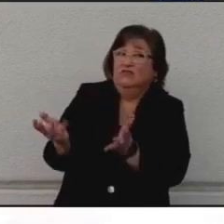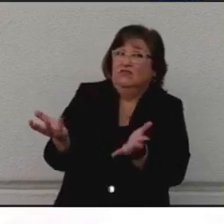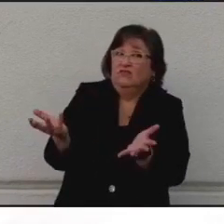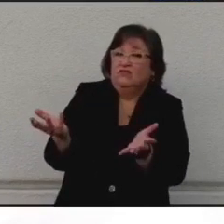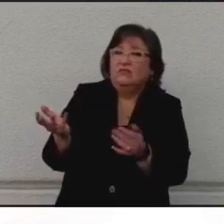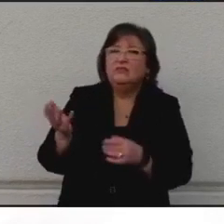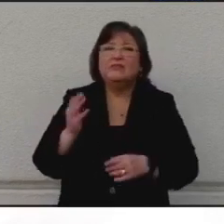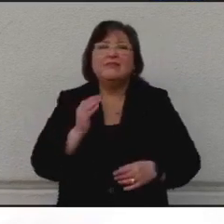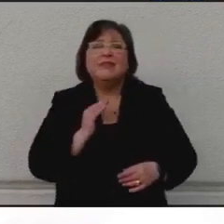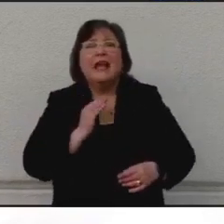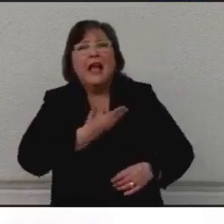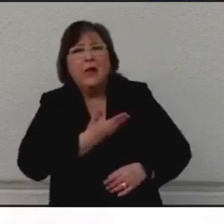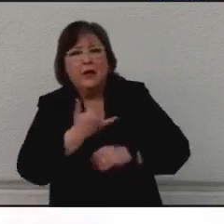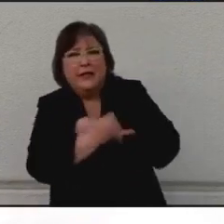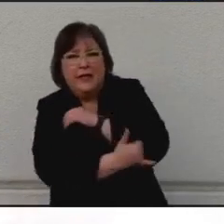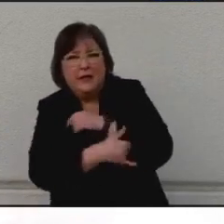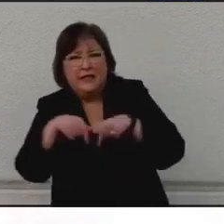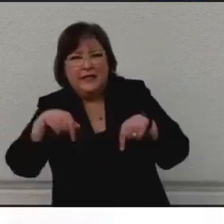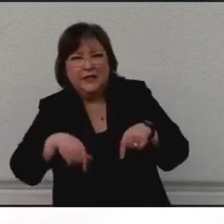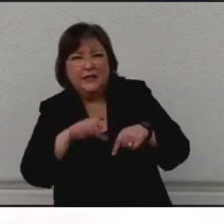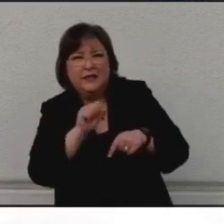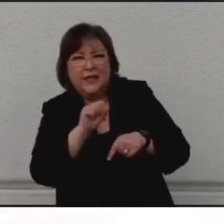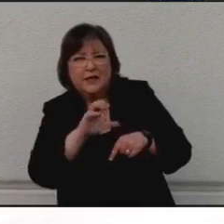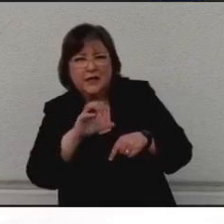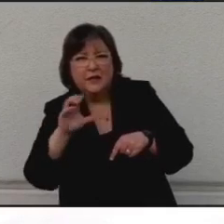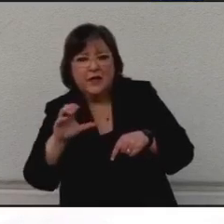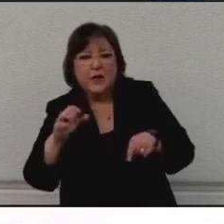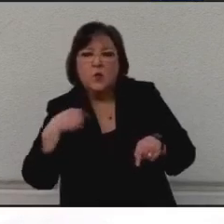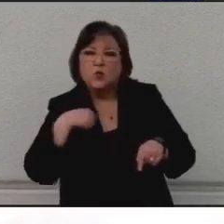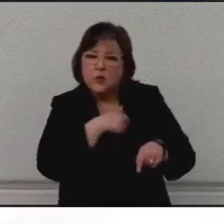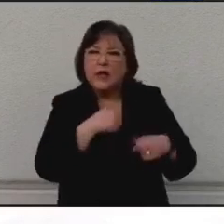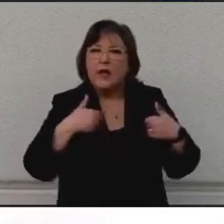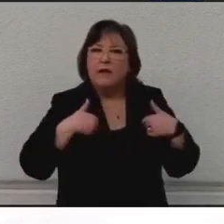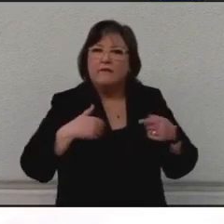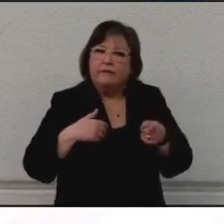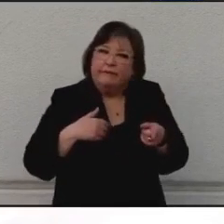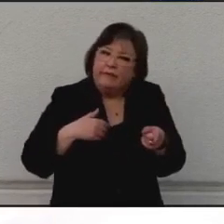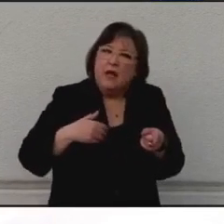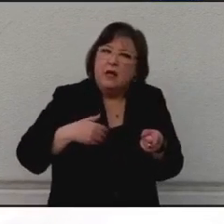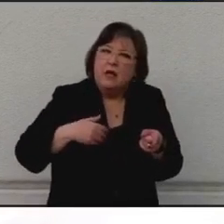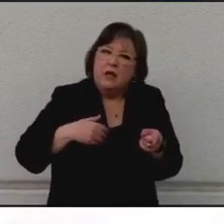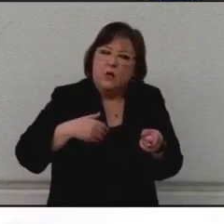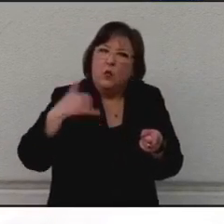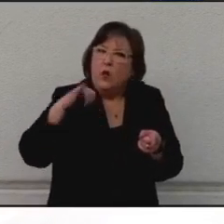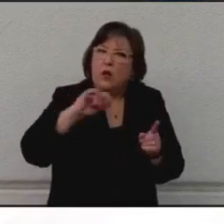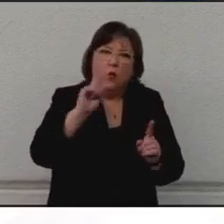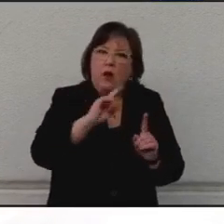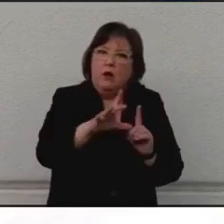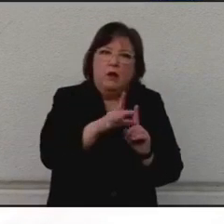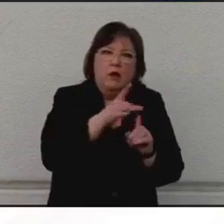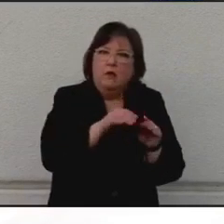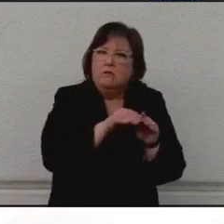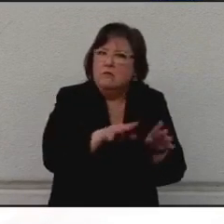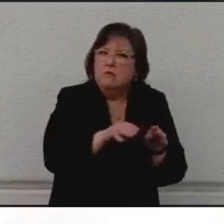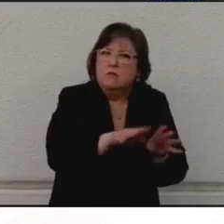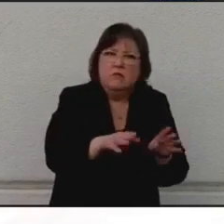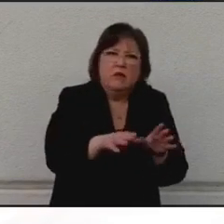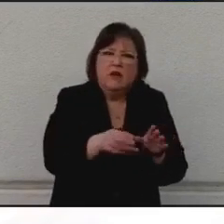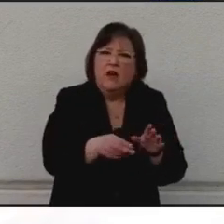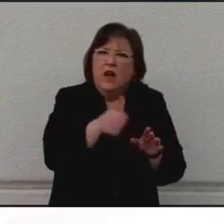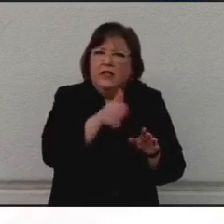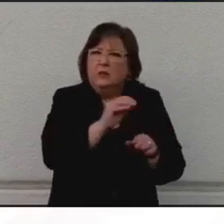can see which parts of our county we have had the highest positivity rates, the highest case rates. We